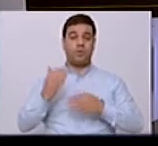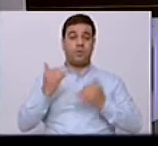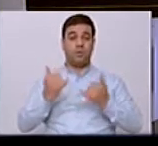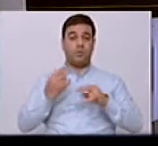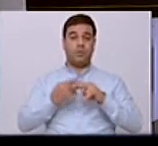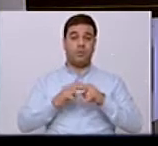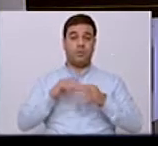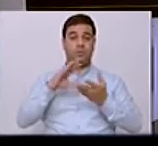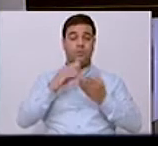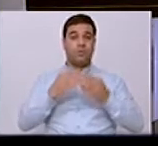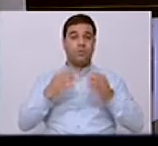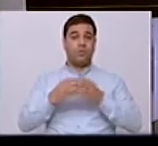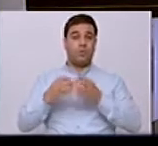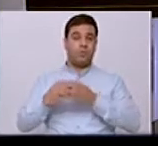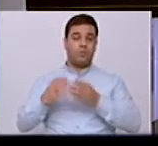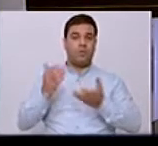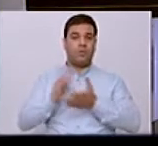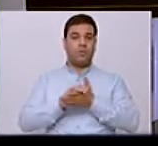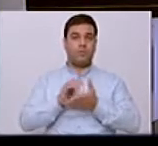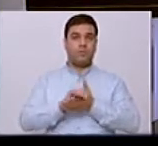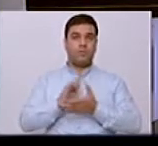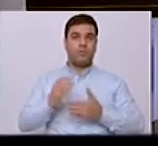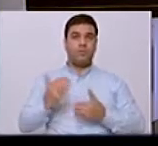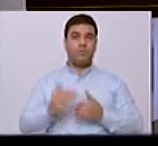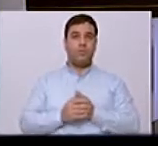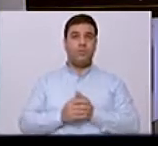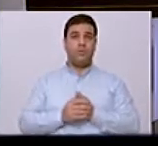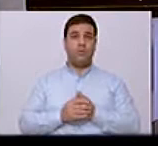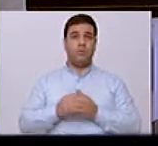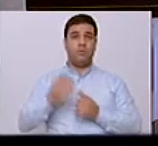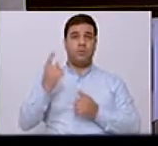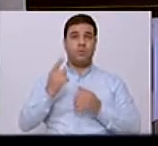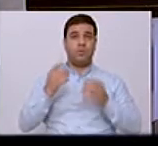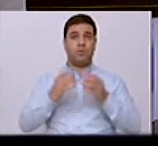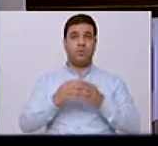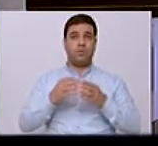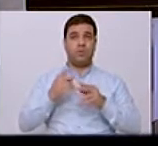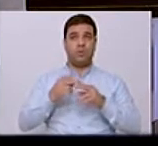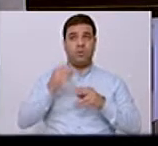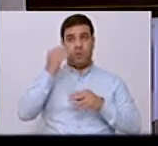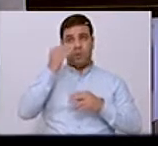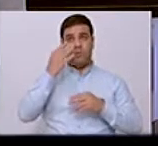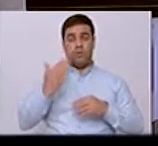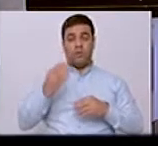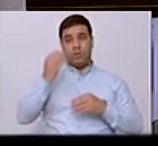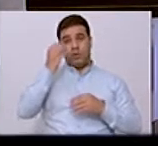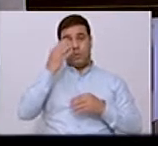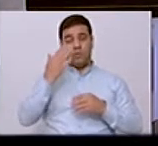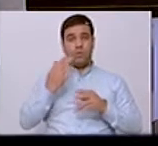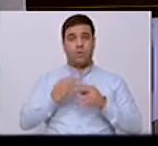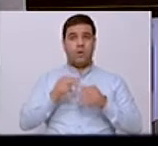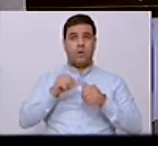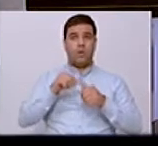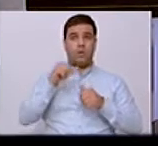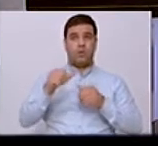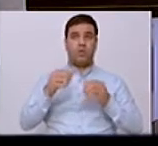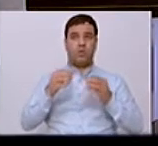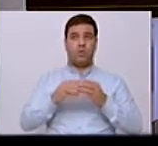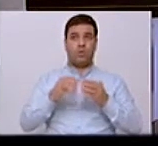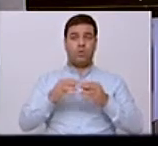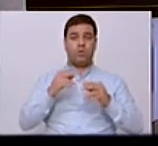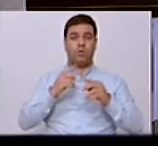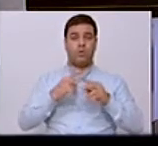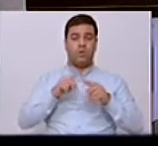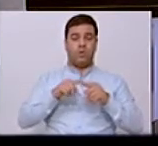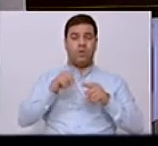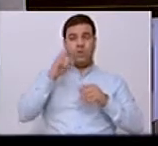esa ana shu guruhlar bilan tanishib chiqamiz. Ya'ni birinchi guruh bu Yaponiya. Ya'ni Yaponiya alohida guruh sifatida